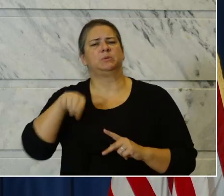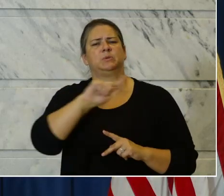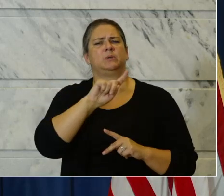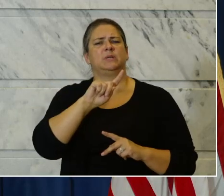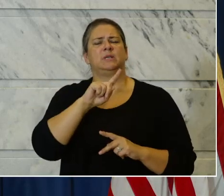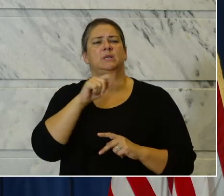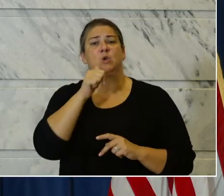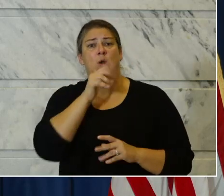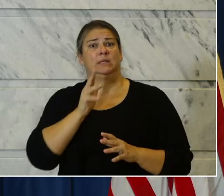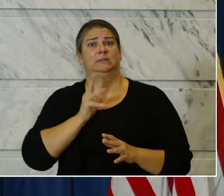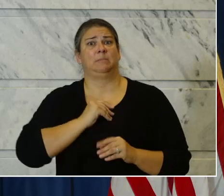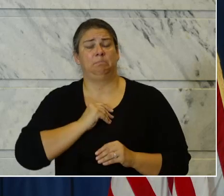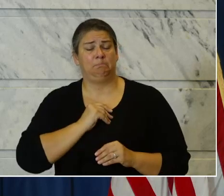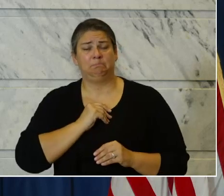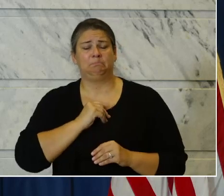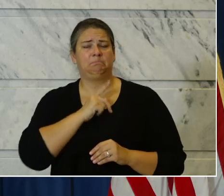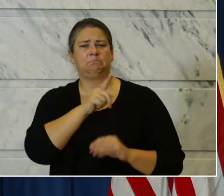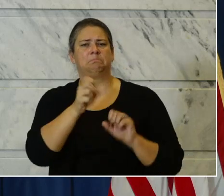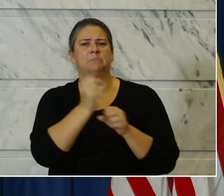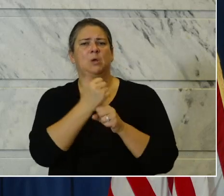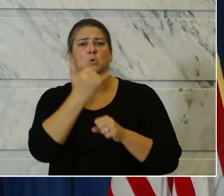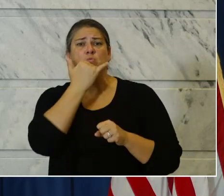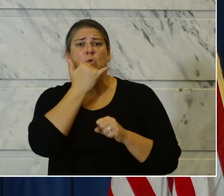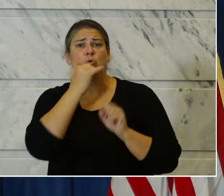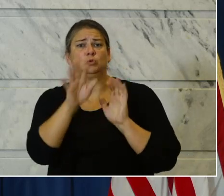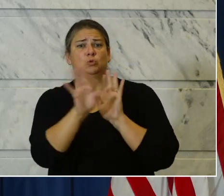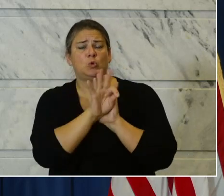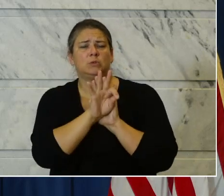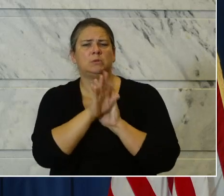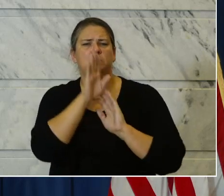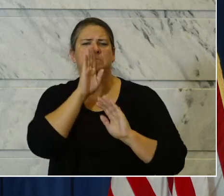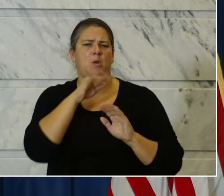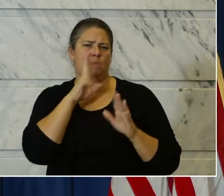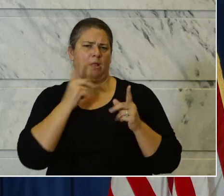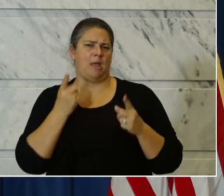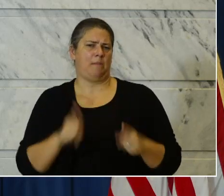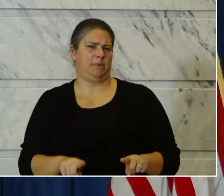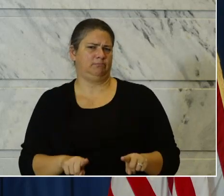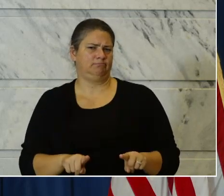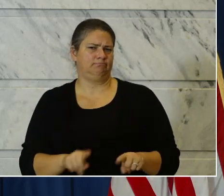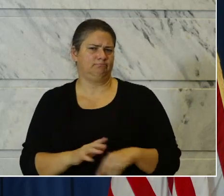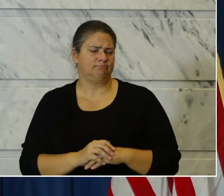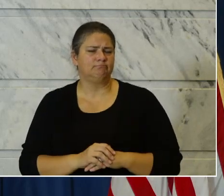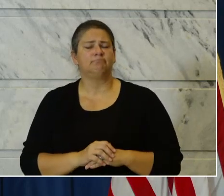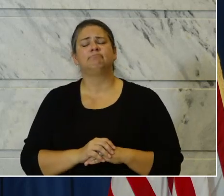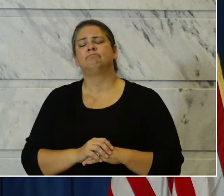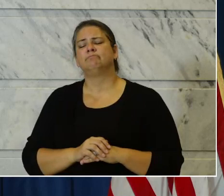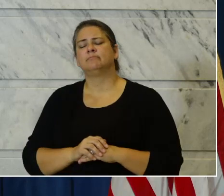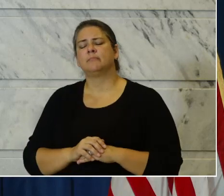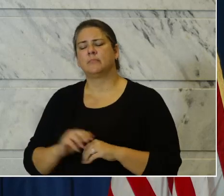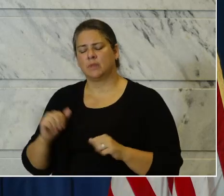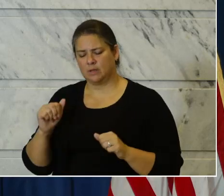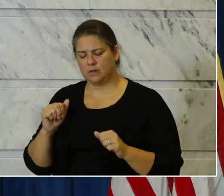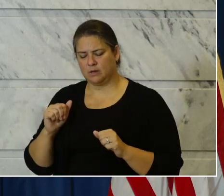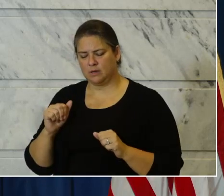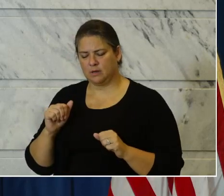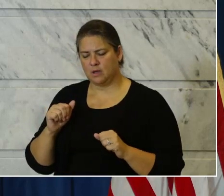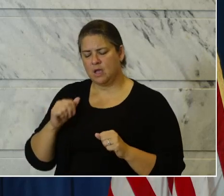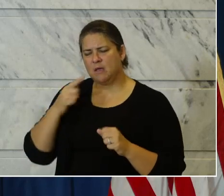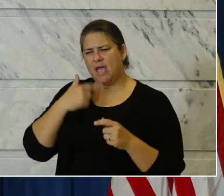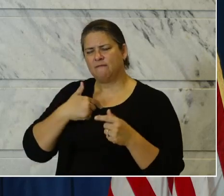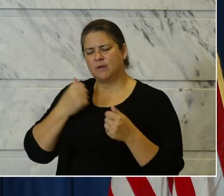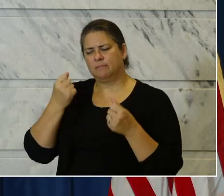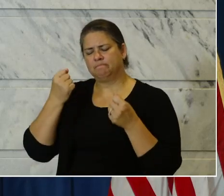bad things may come their way. The challenge here is there are a whole lot of Kentuckians, and I'll just tell you, my sense from